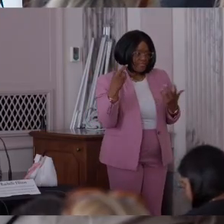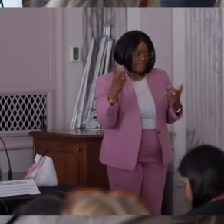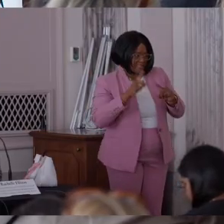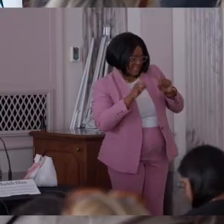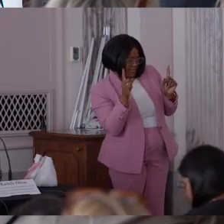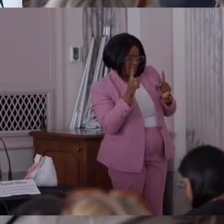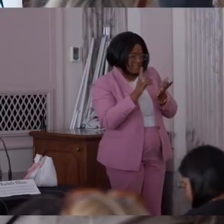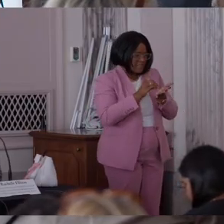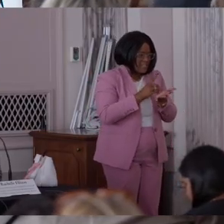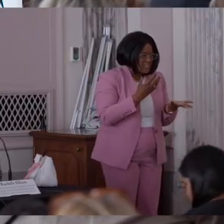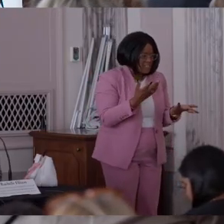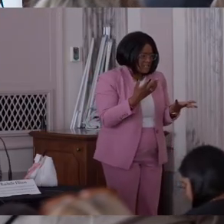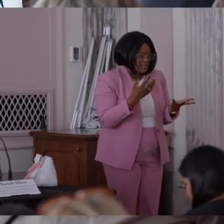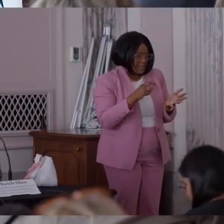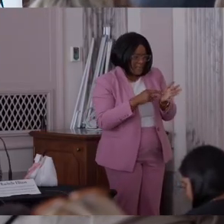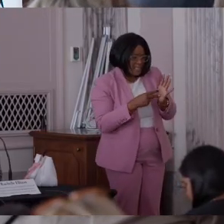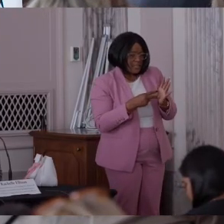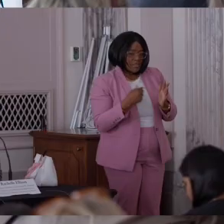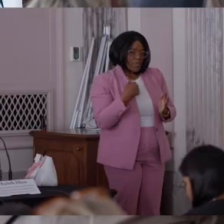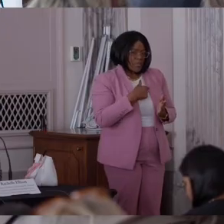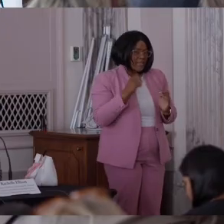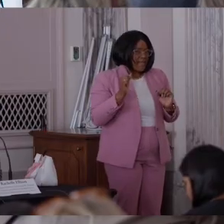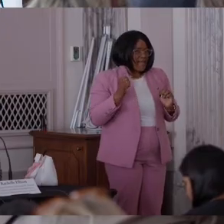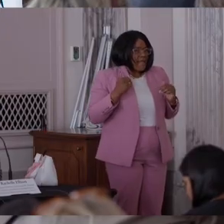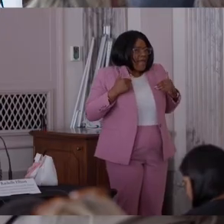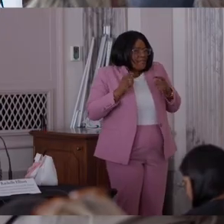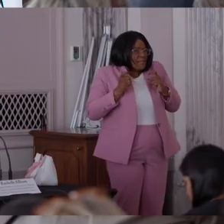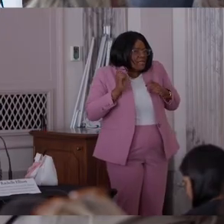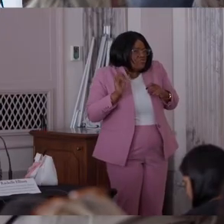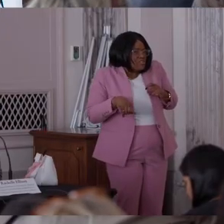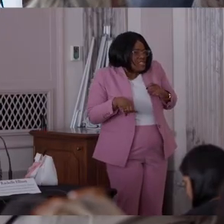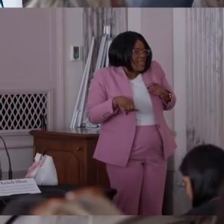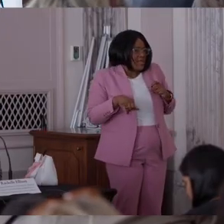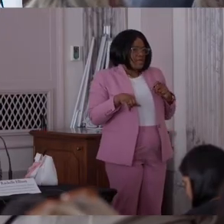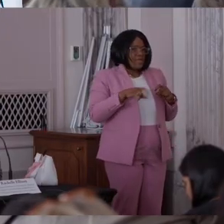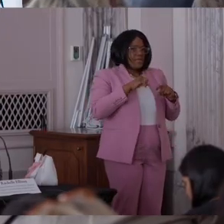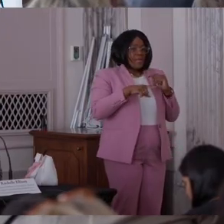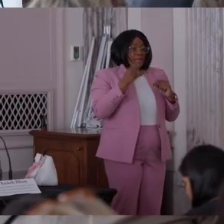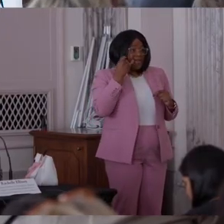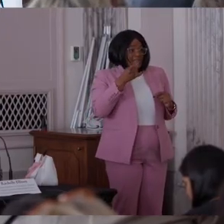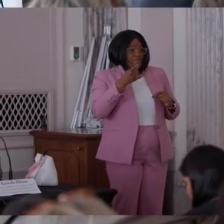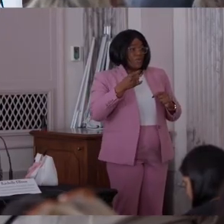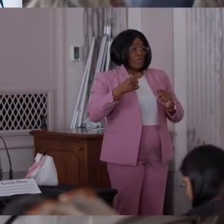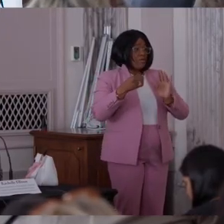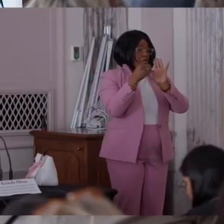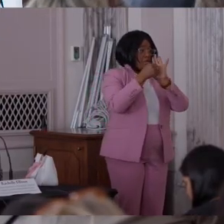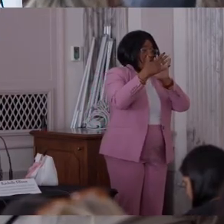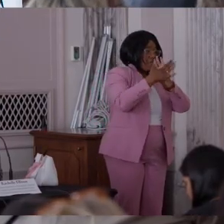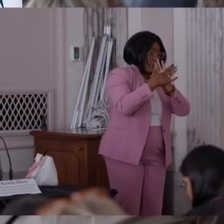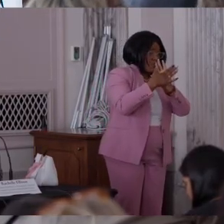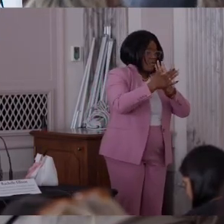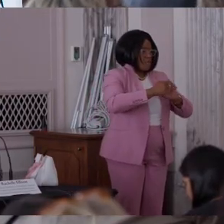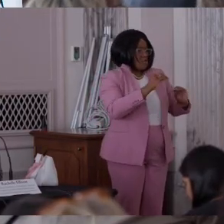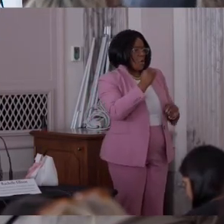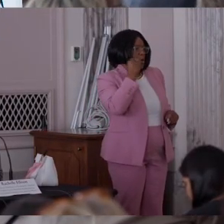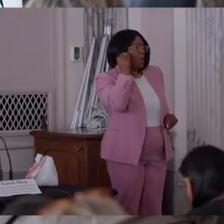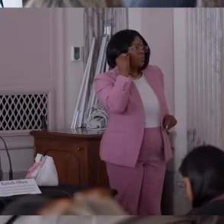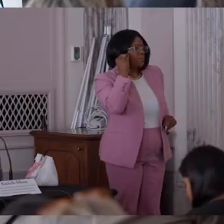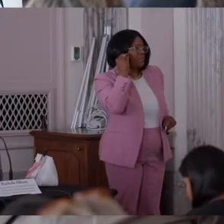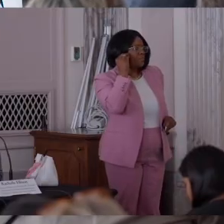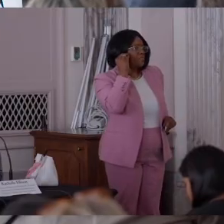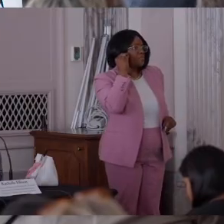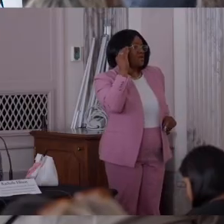is, and there has been some movement on that, if you are declared homeless under another federal